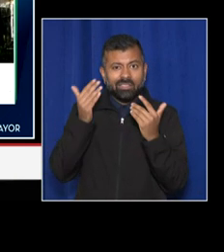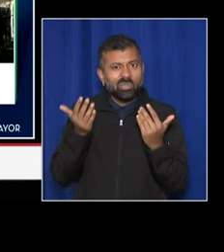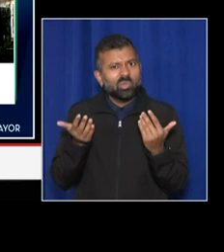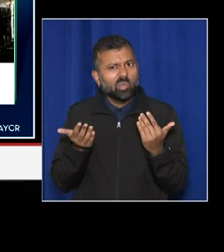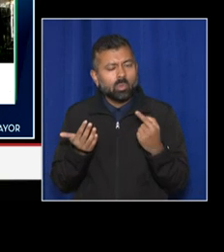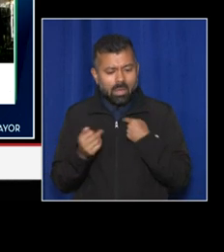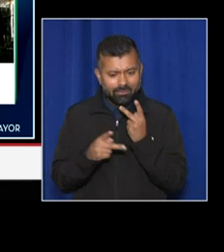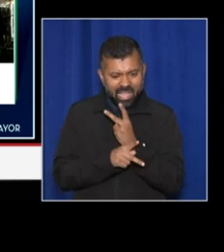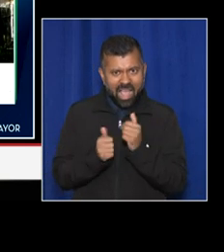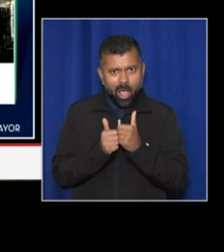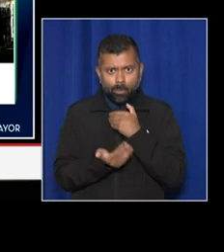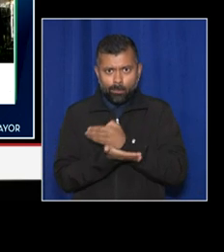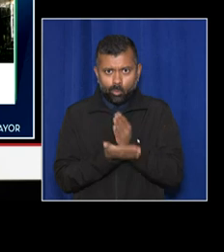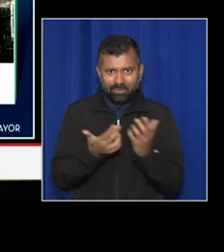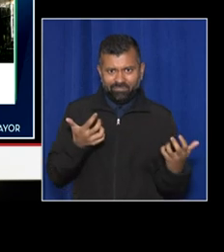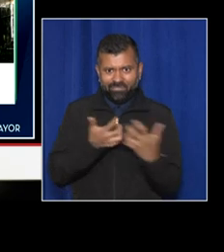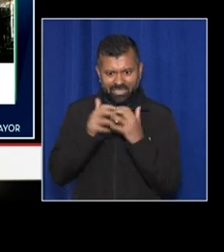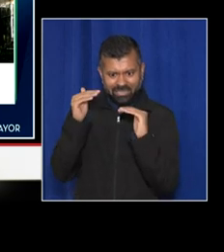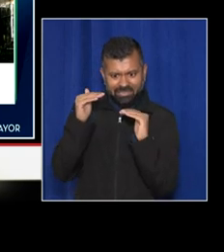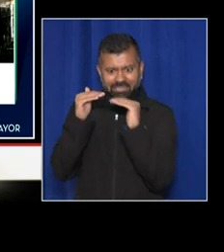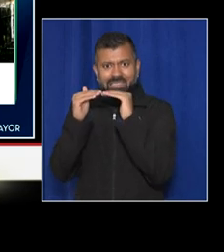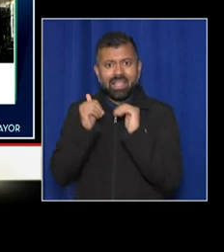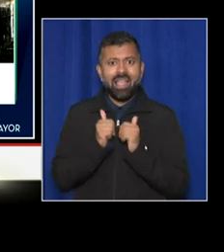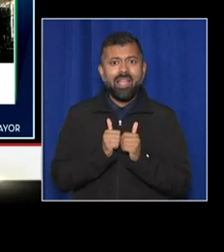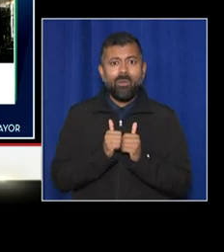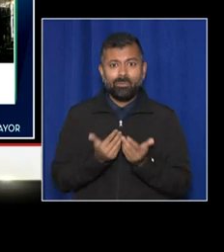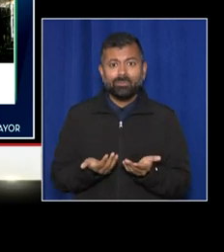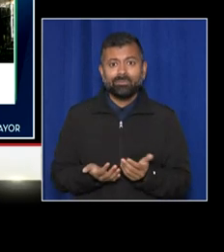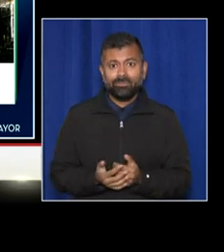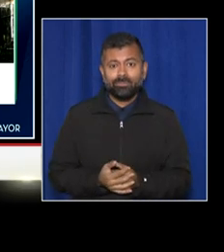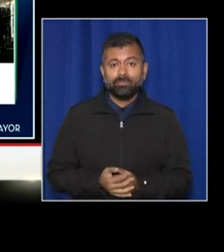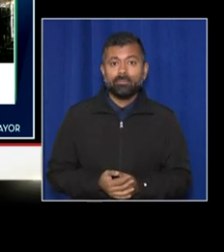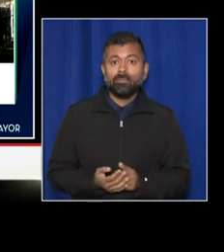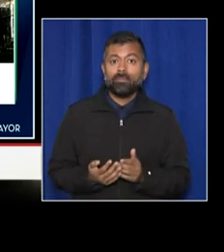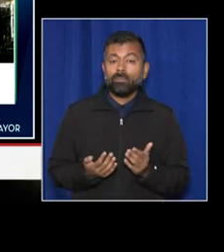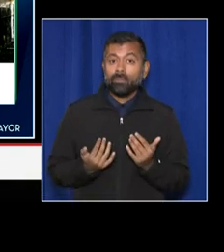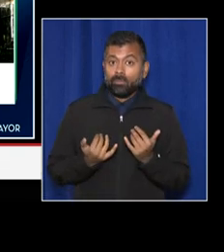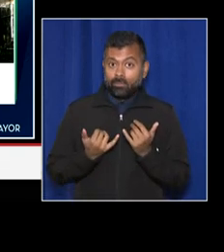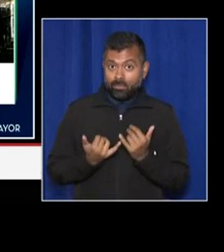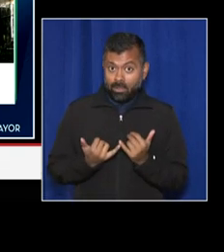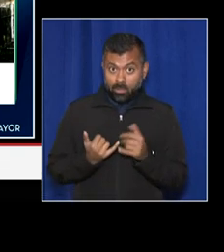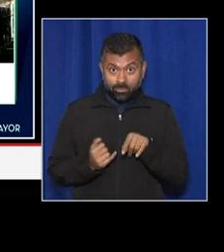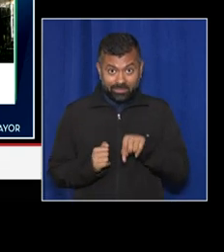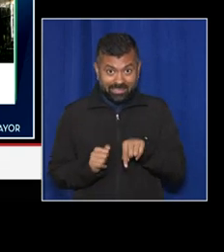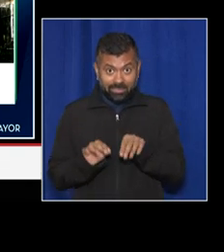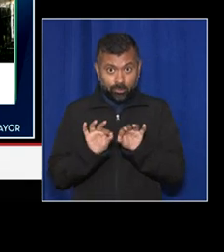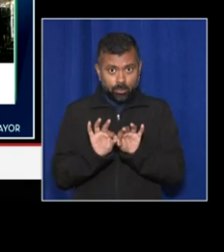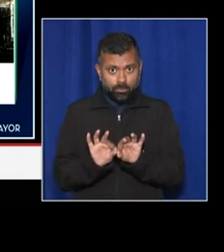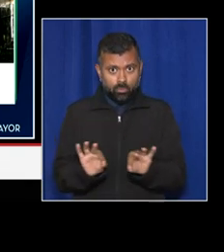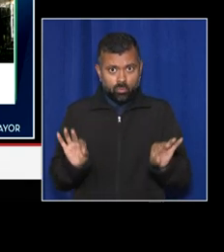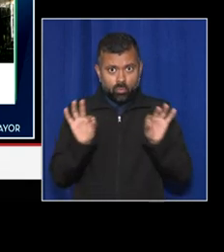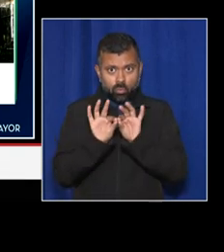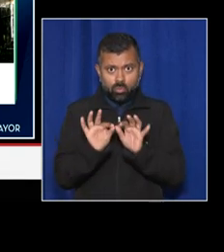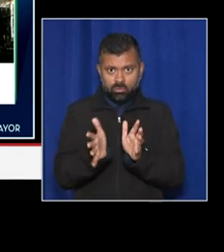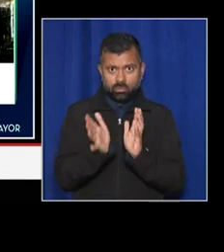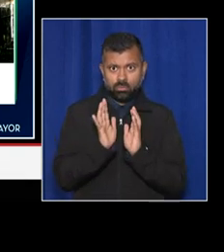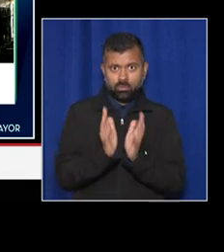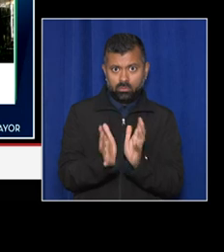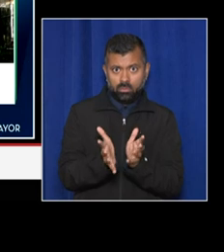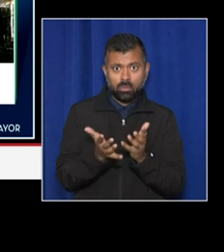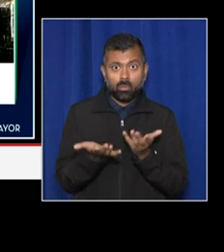more than ever, and what I've tasked my team with is being strategic about how we invest our